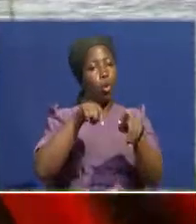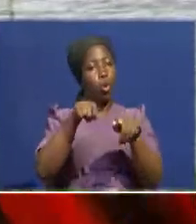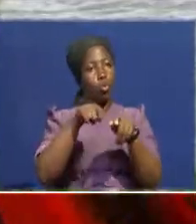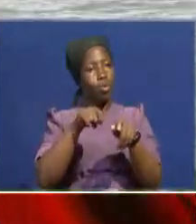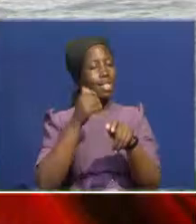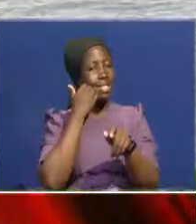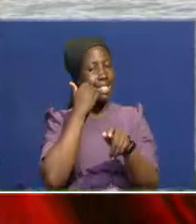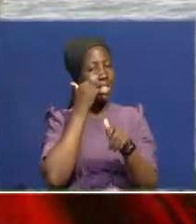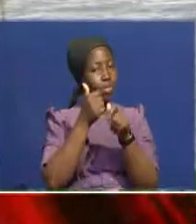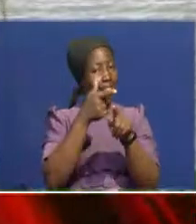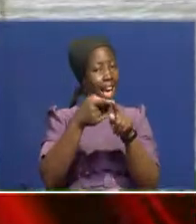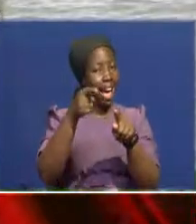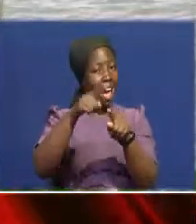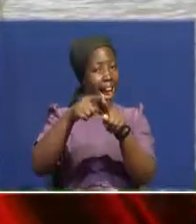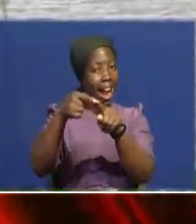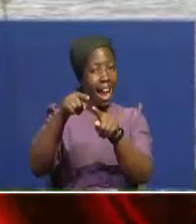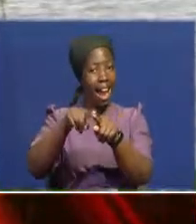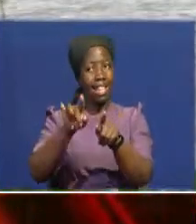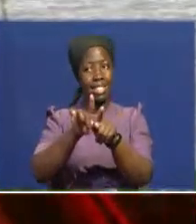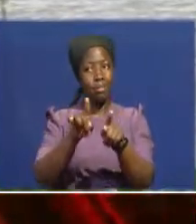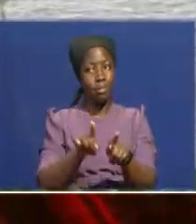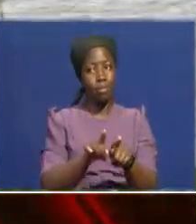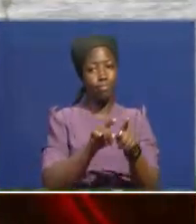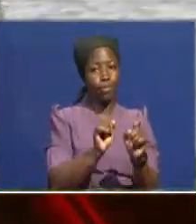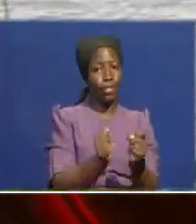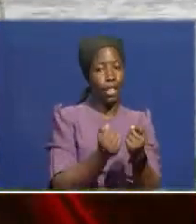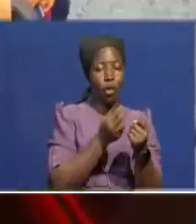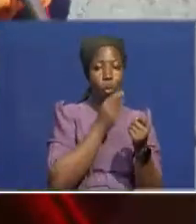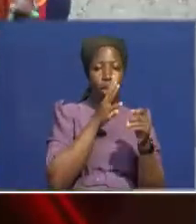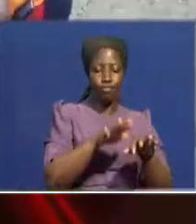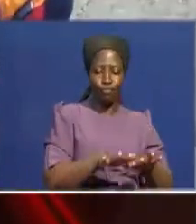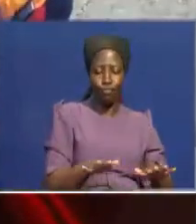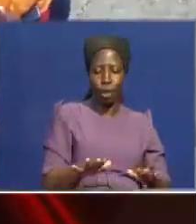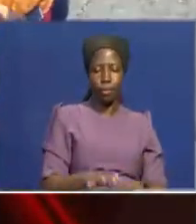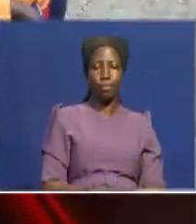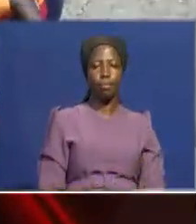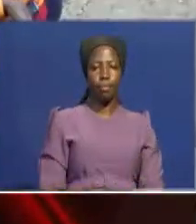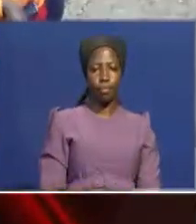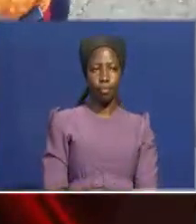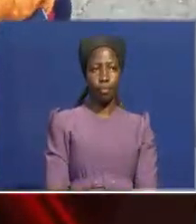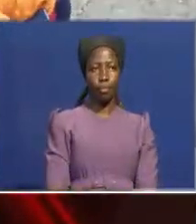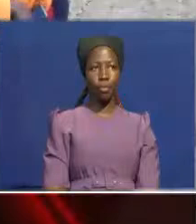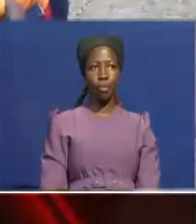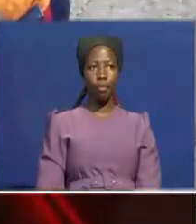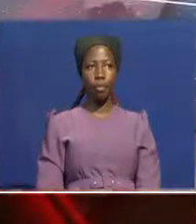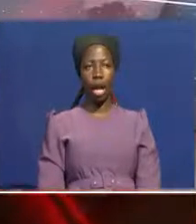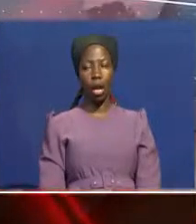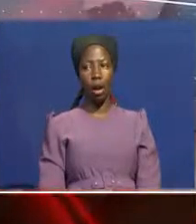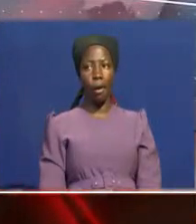diseases and restore the lake. Raf Wangutusi, Lunchtime News.